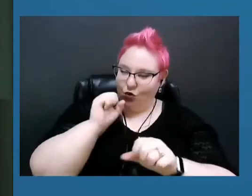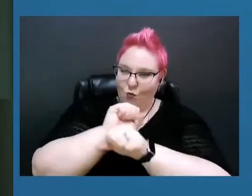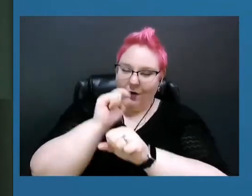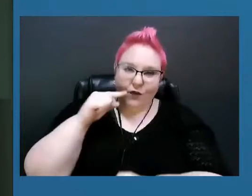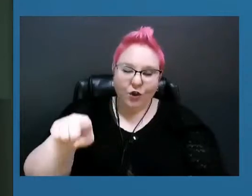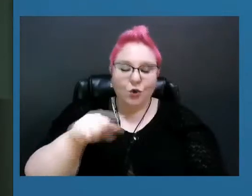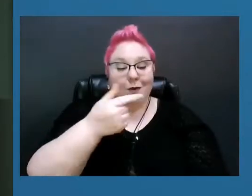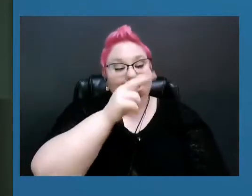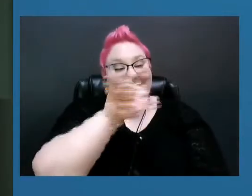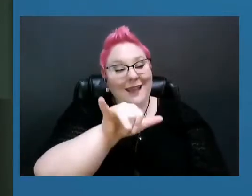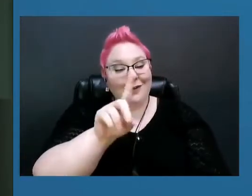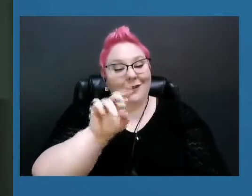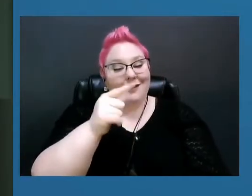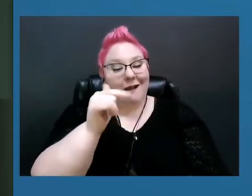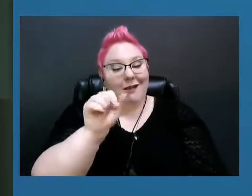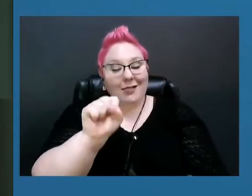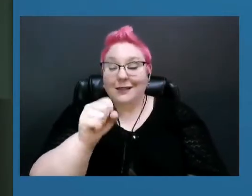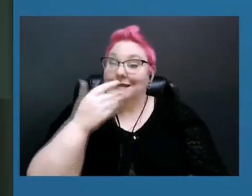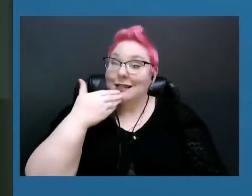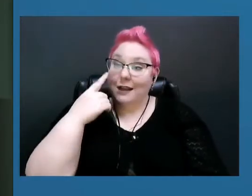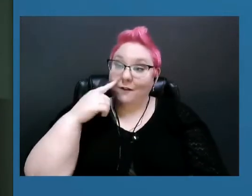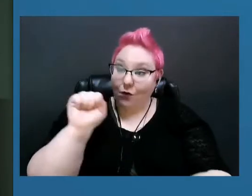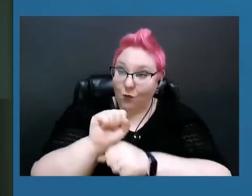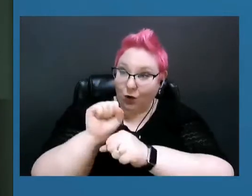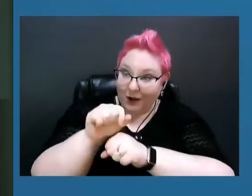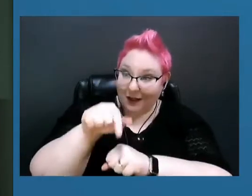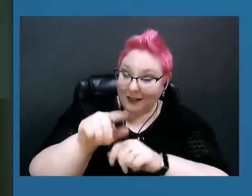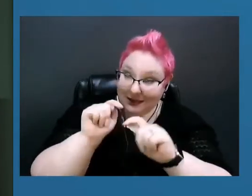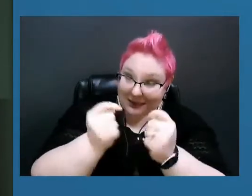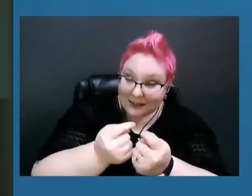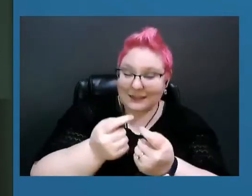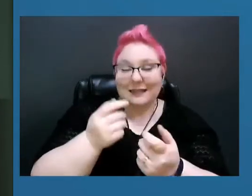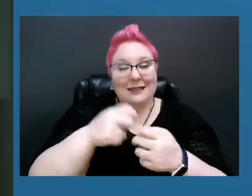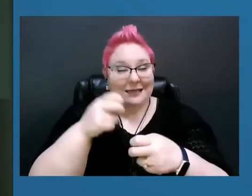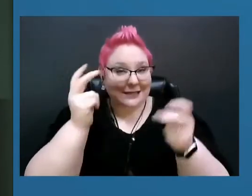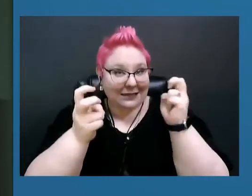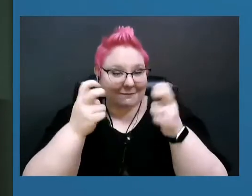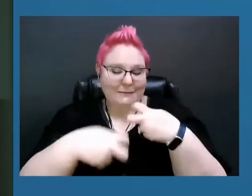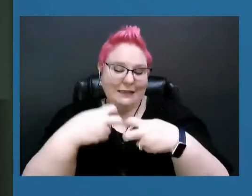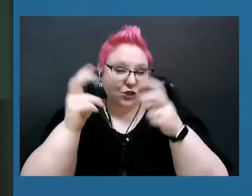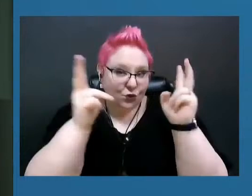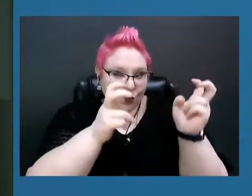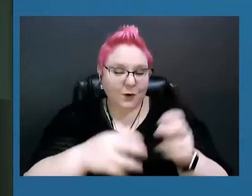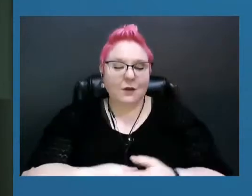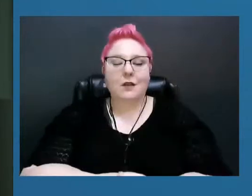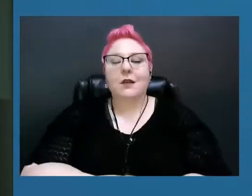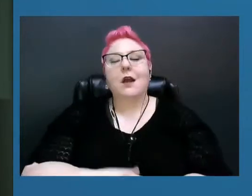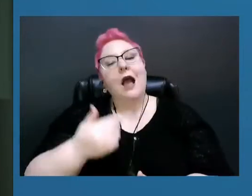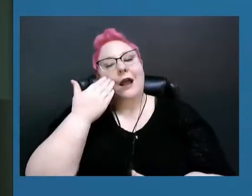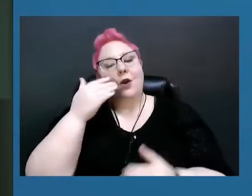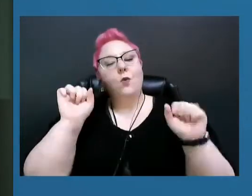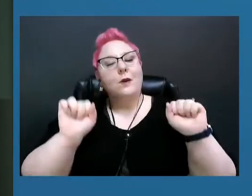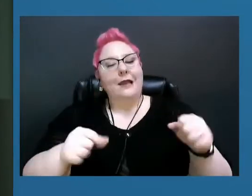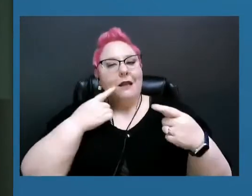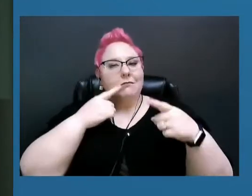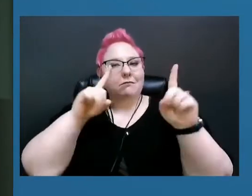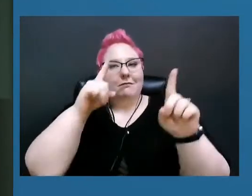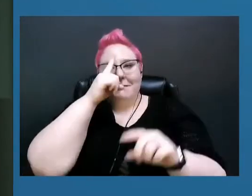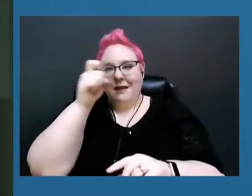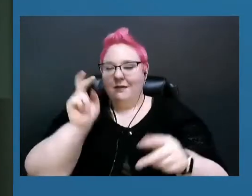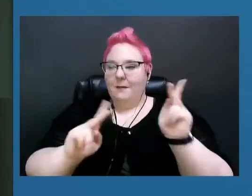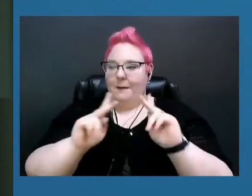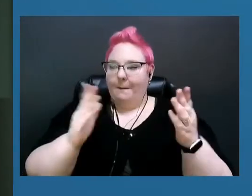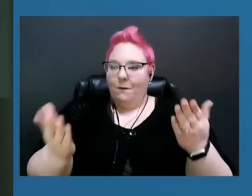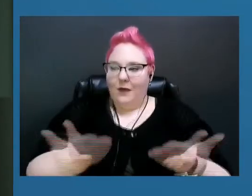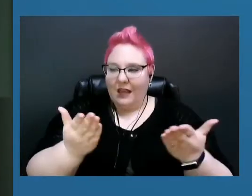and his team for working on the tourism issue. I know that we can get through this because of the people in this room, and we're going to continue